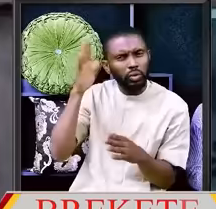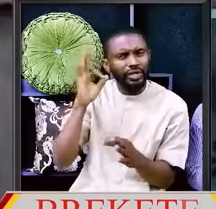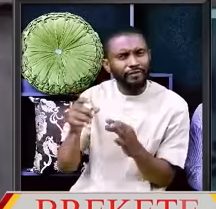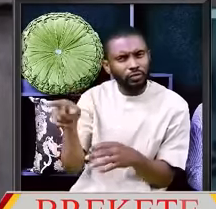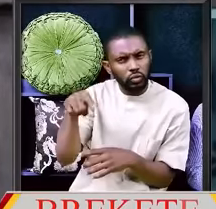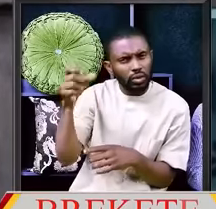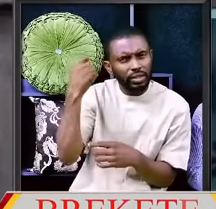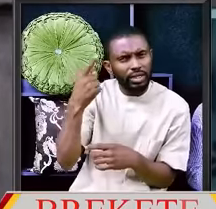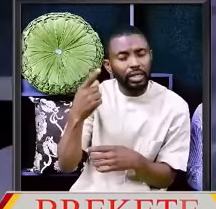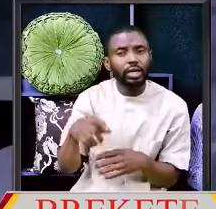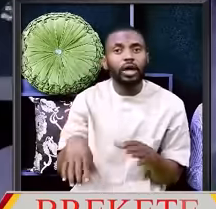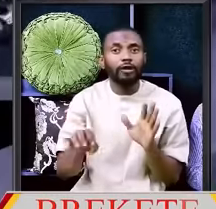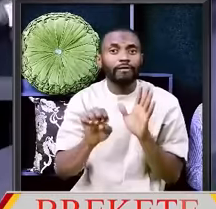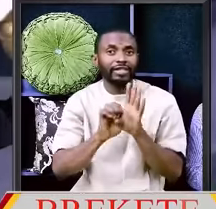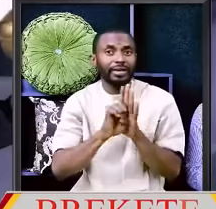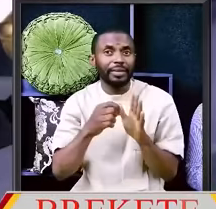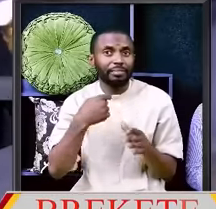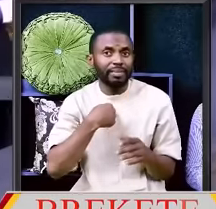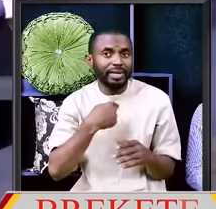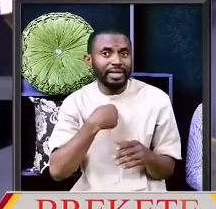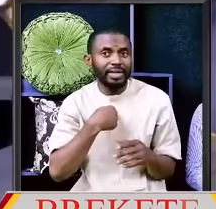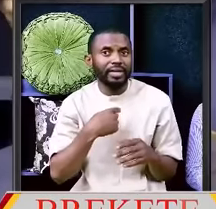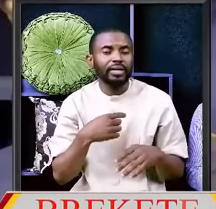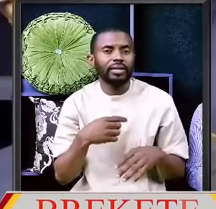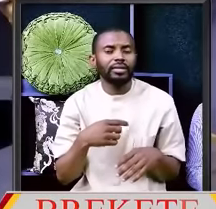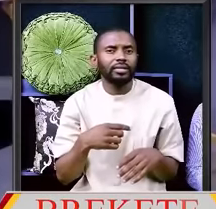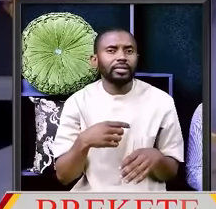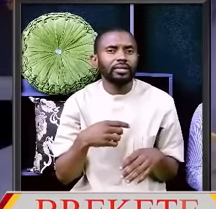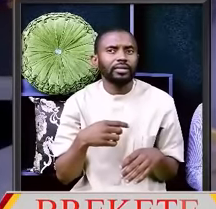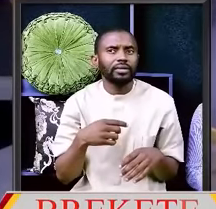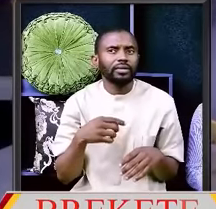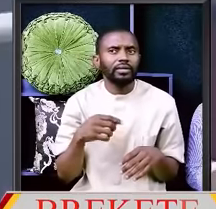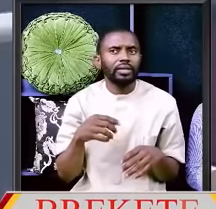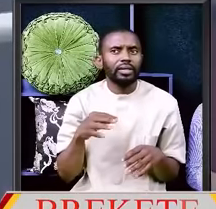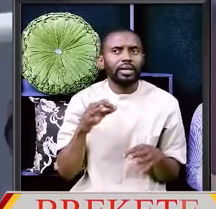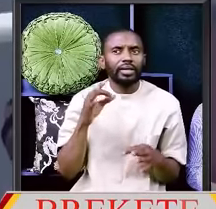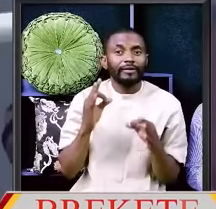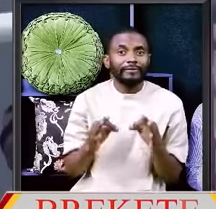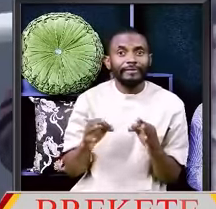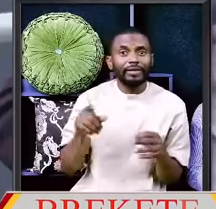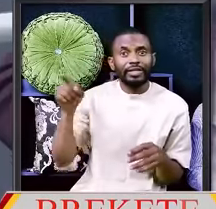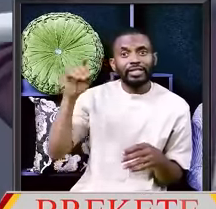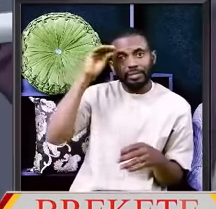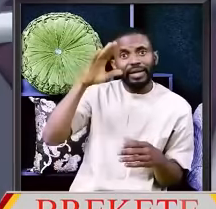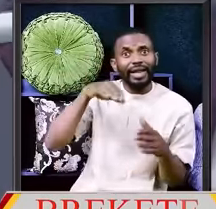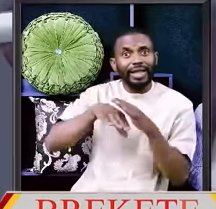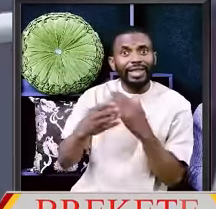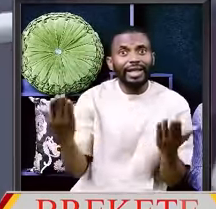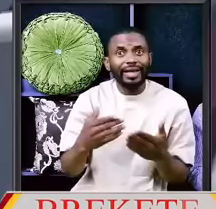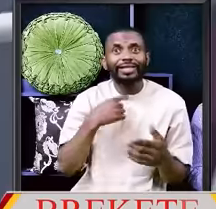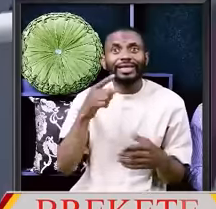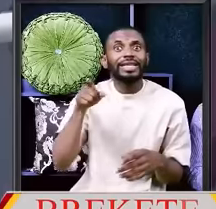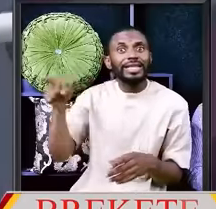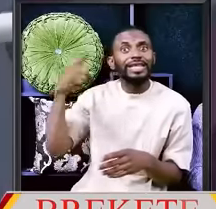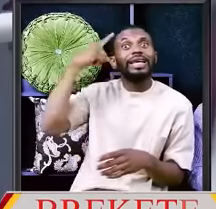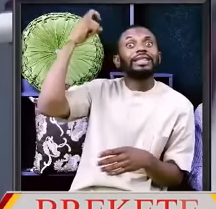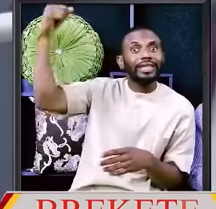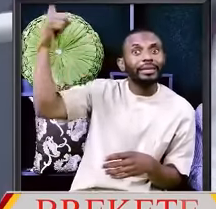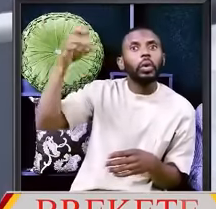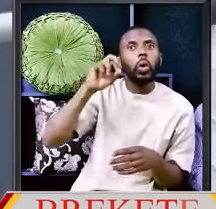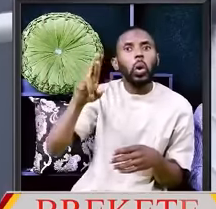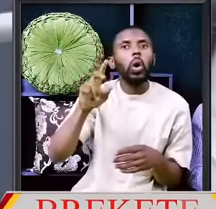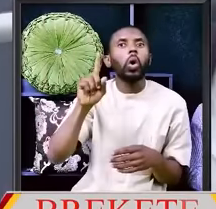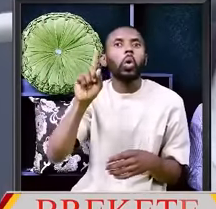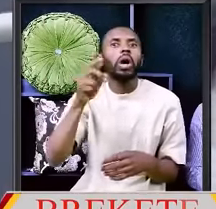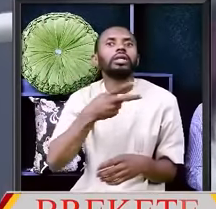ordinary president. Like say this man enter here talk say him been dream. You for don't chase him come out. But wow. Say you see one prophet for, tell him. One